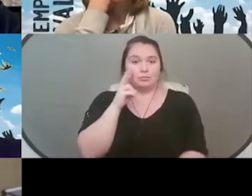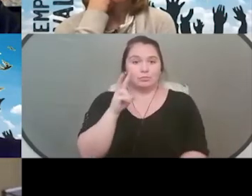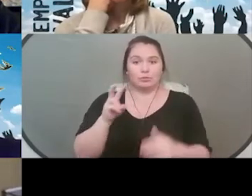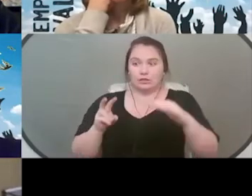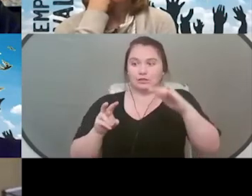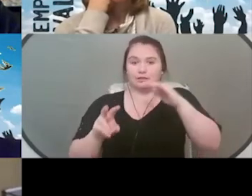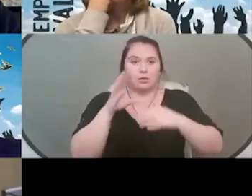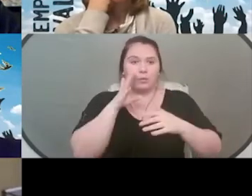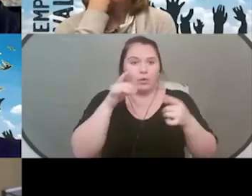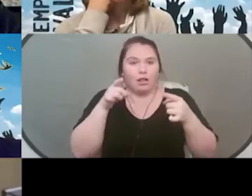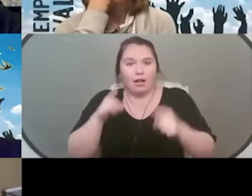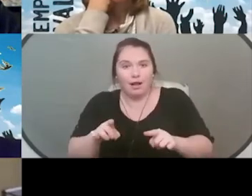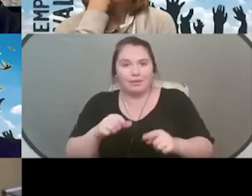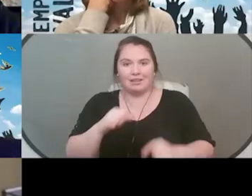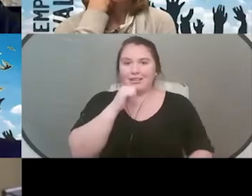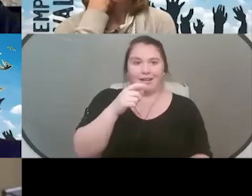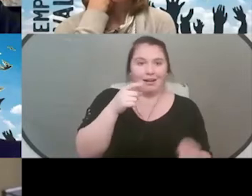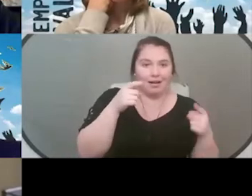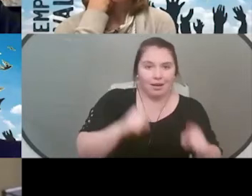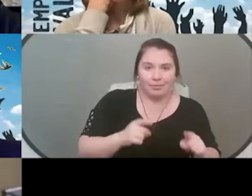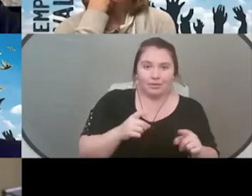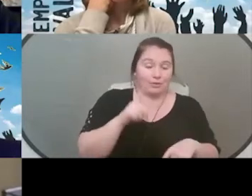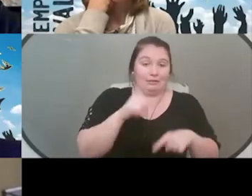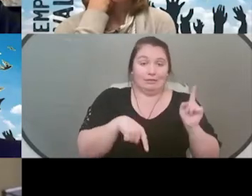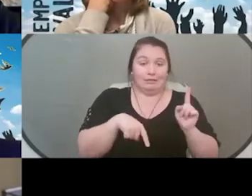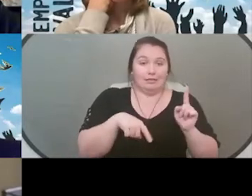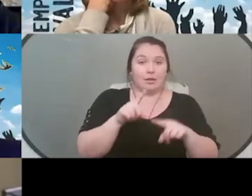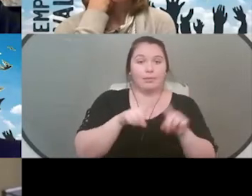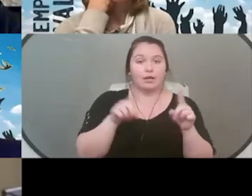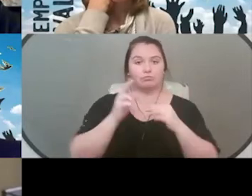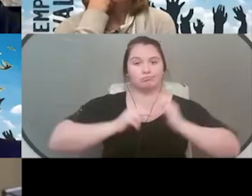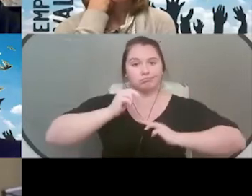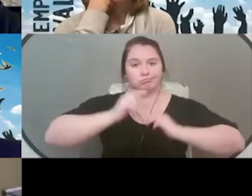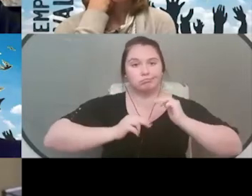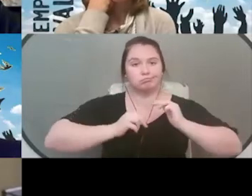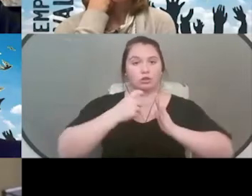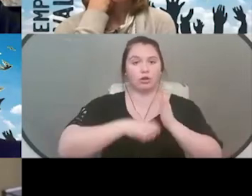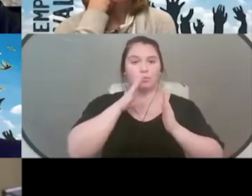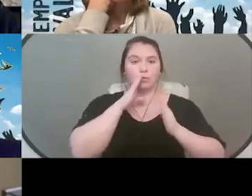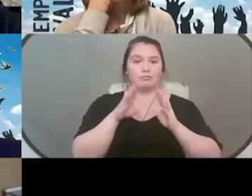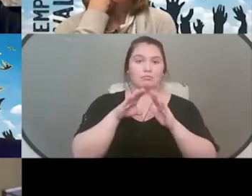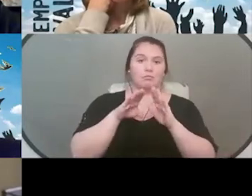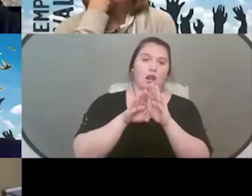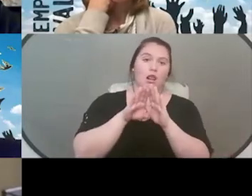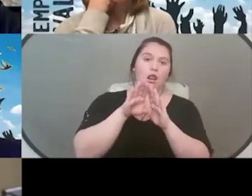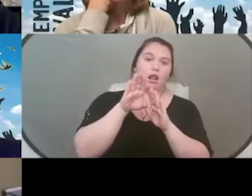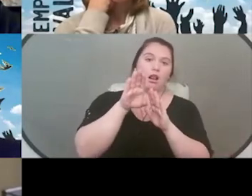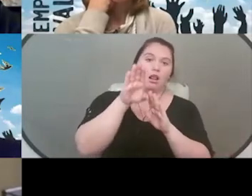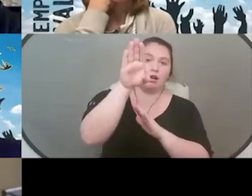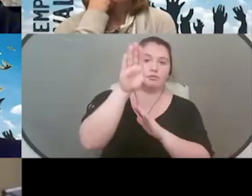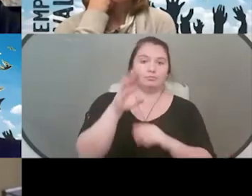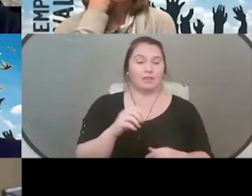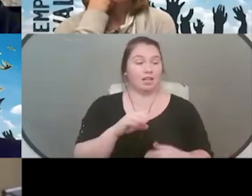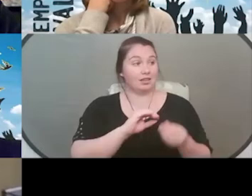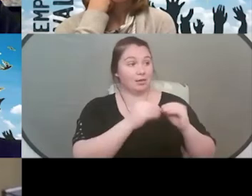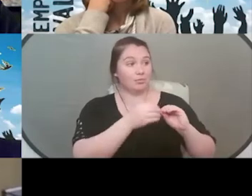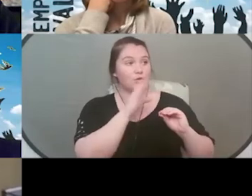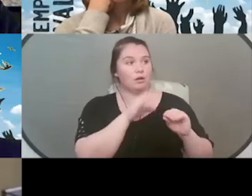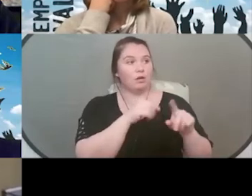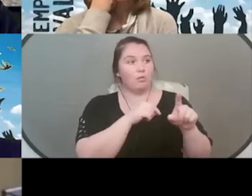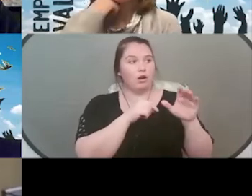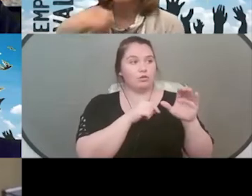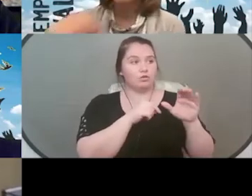not happen. But construction prices generally just keep going up. And those numbers were 125